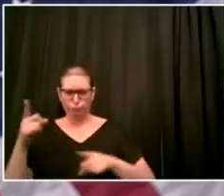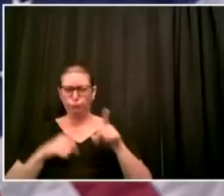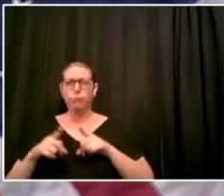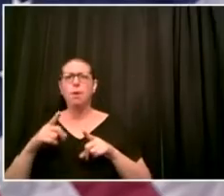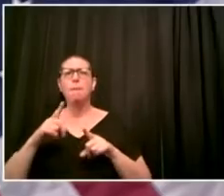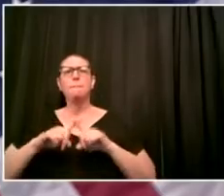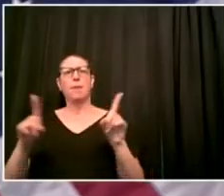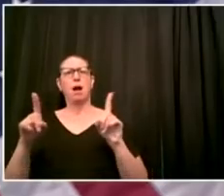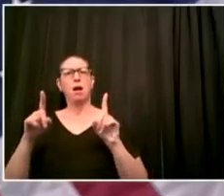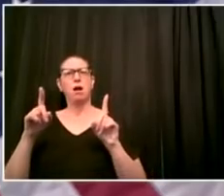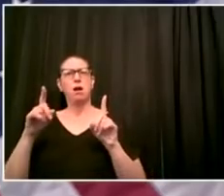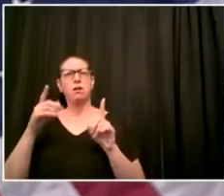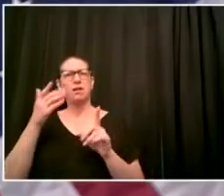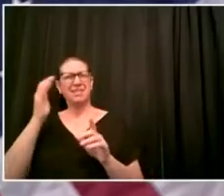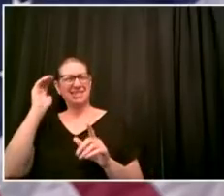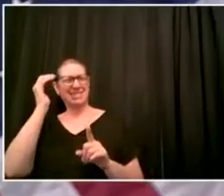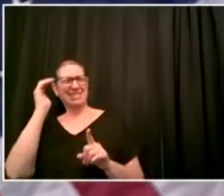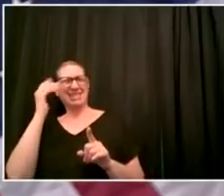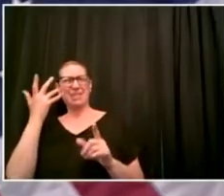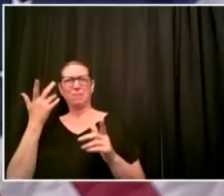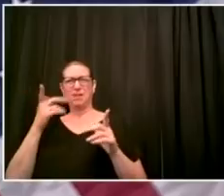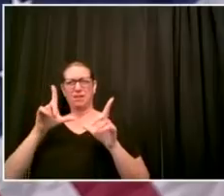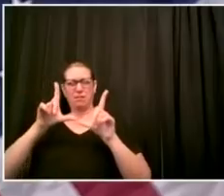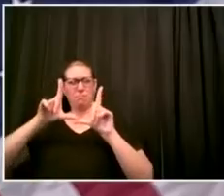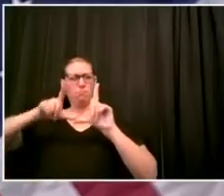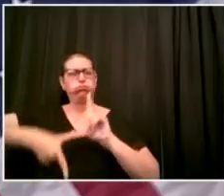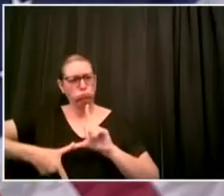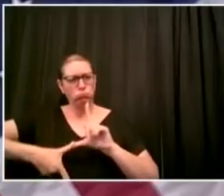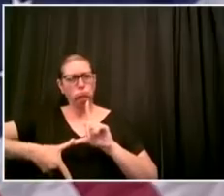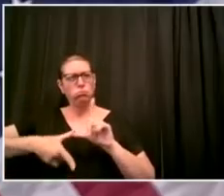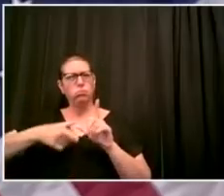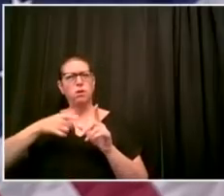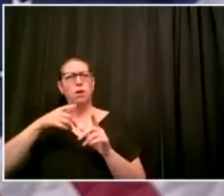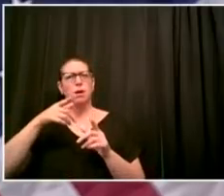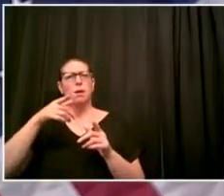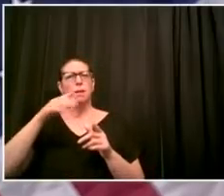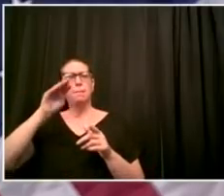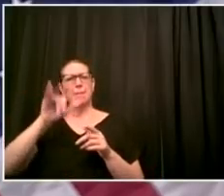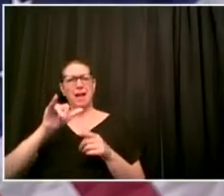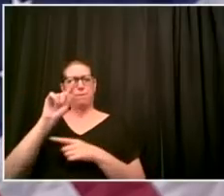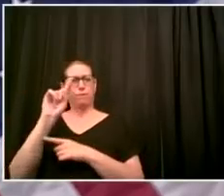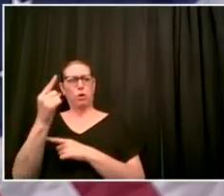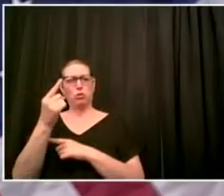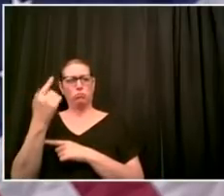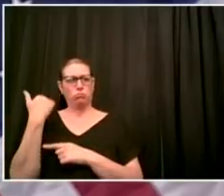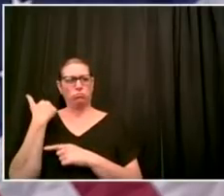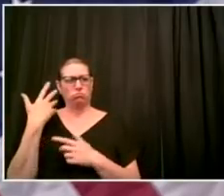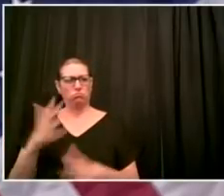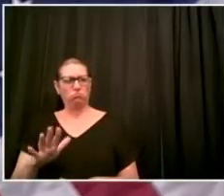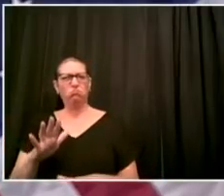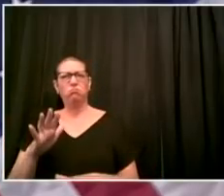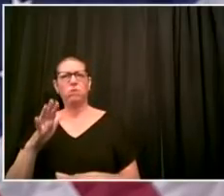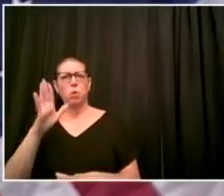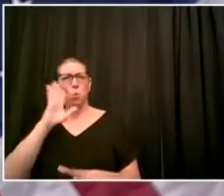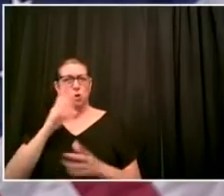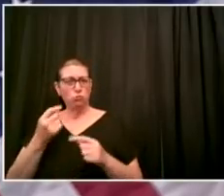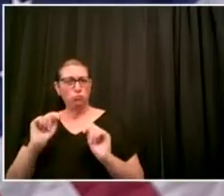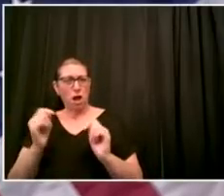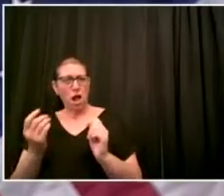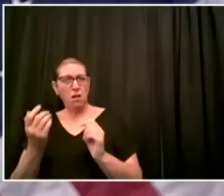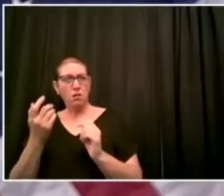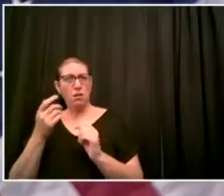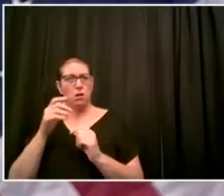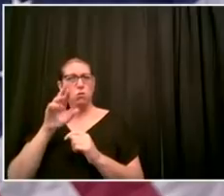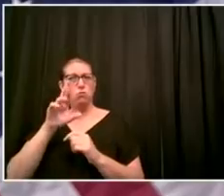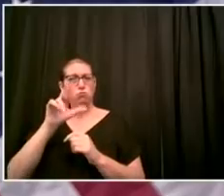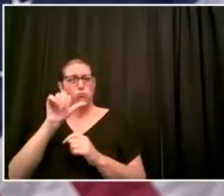being renegotiated. And I just wanted to ask, are you going to try to get some of those fees down